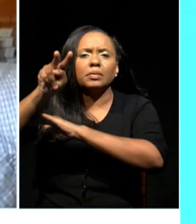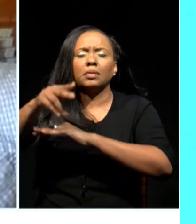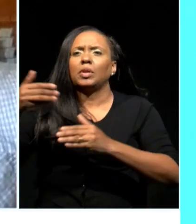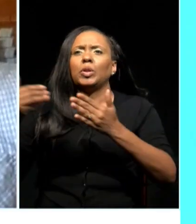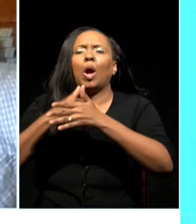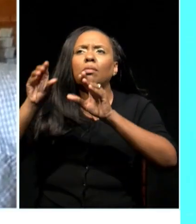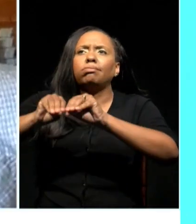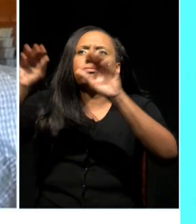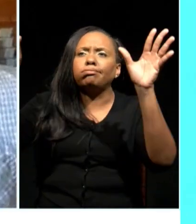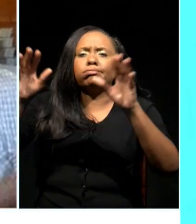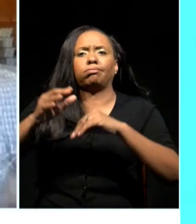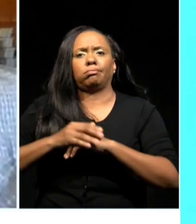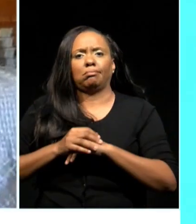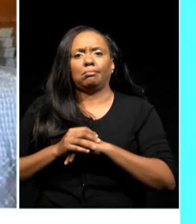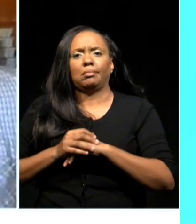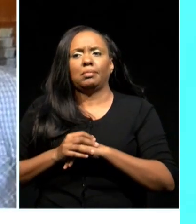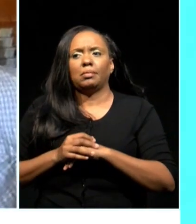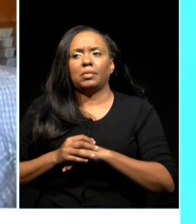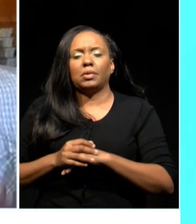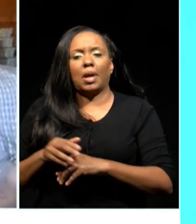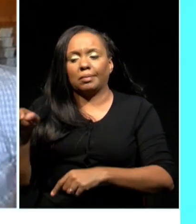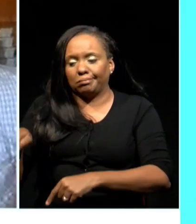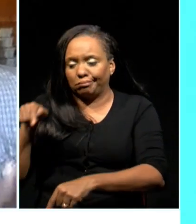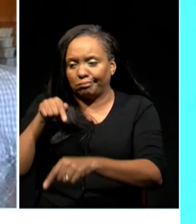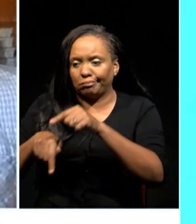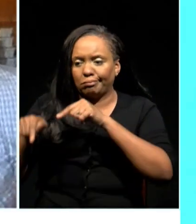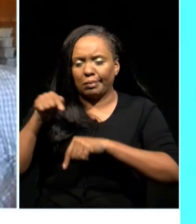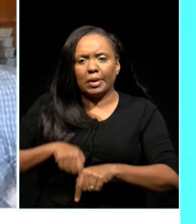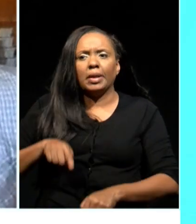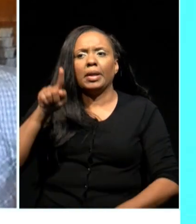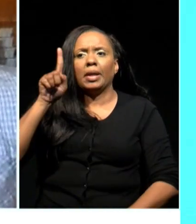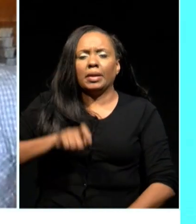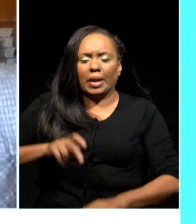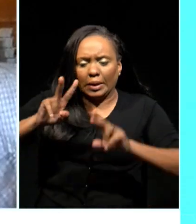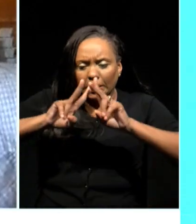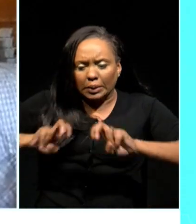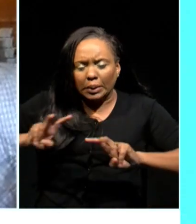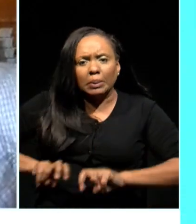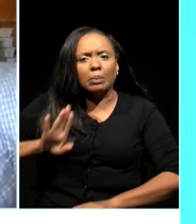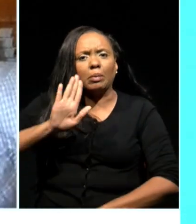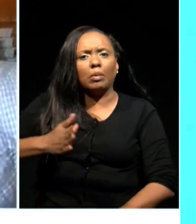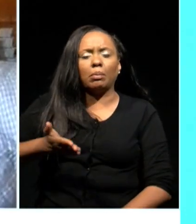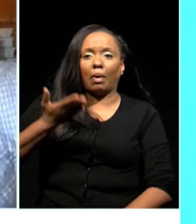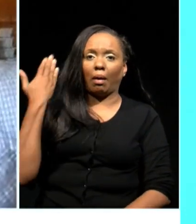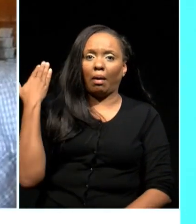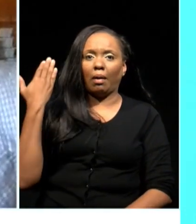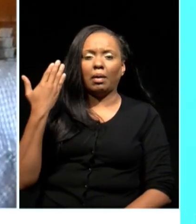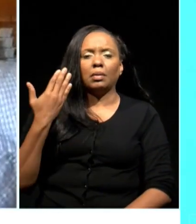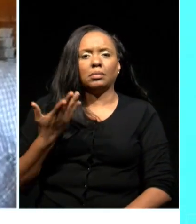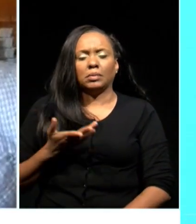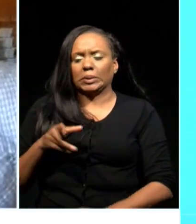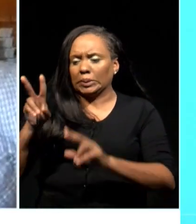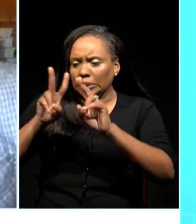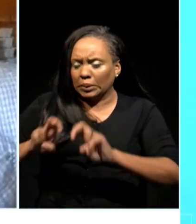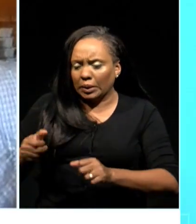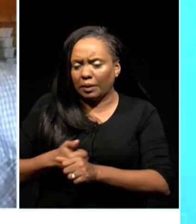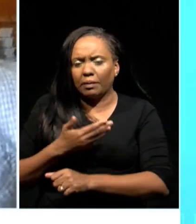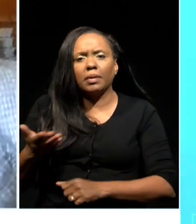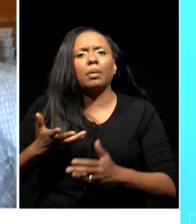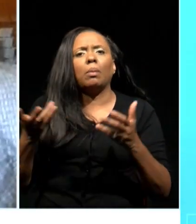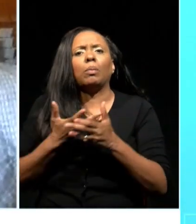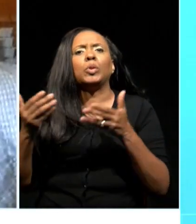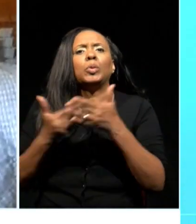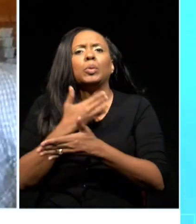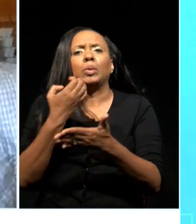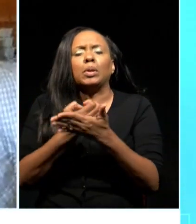not of being unable to do that is to go back to your past, examine what you represented, what the new global economy is like, the